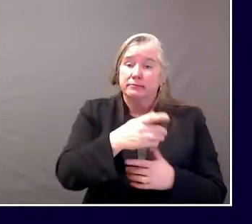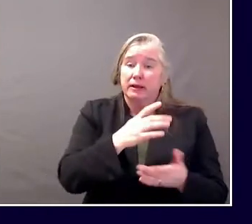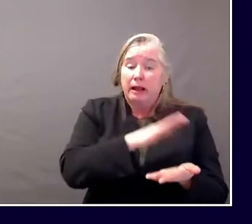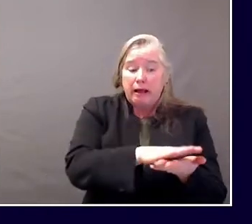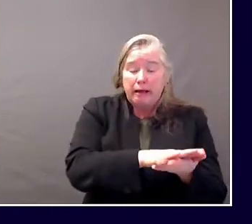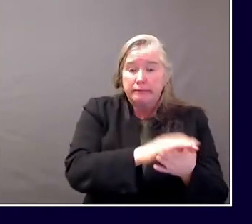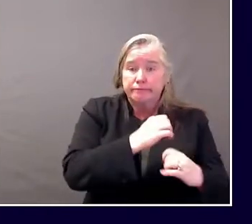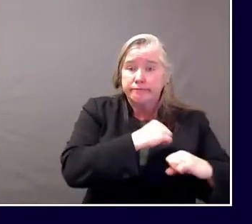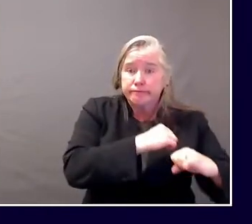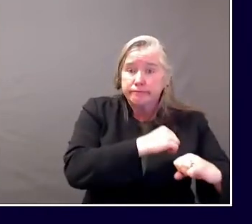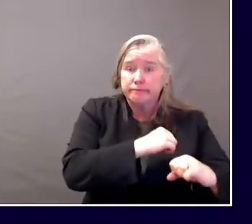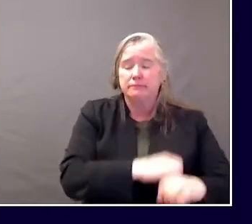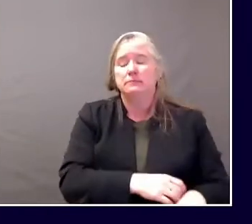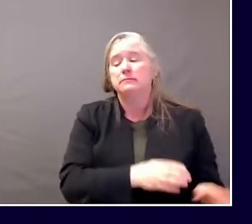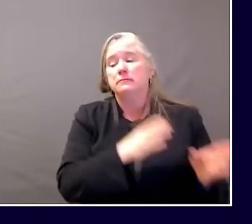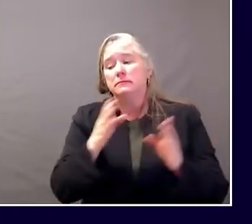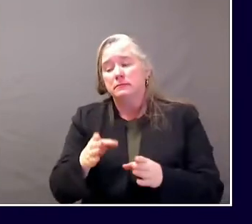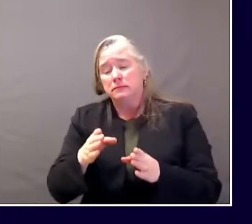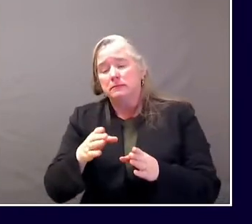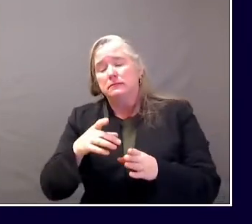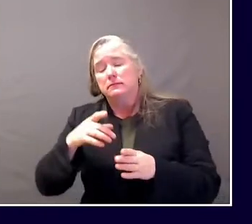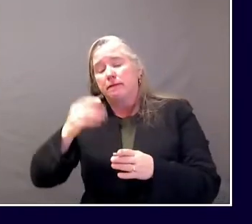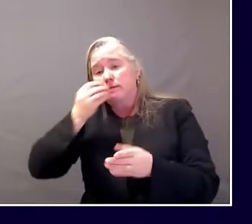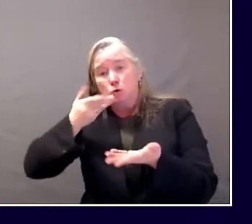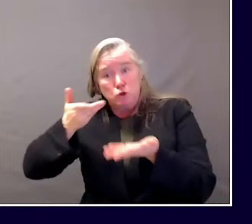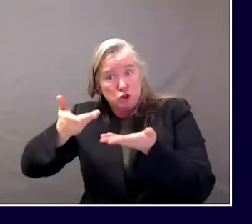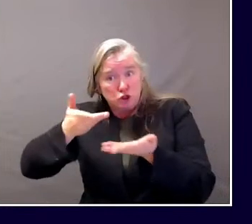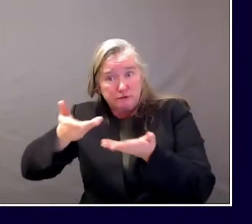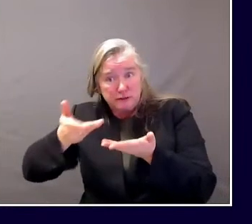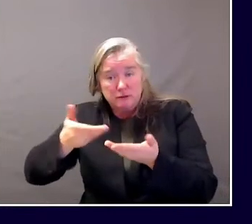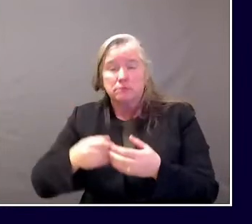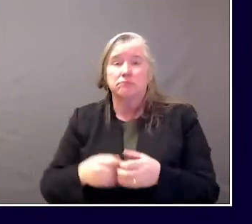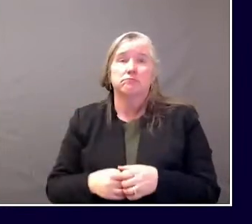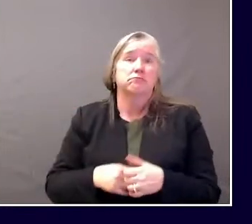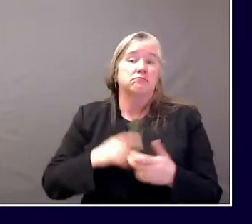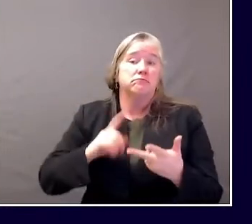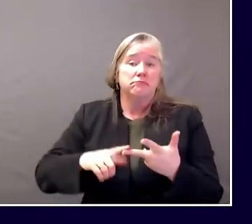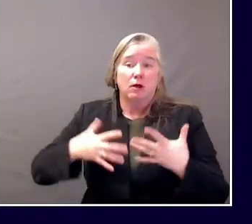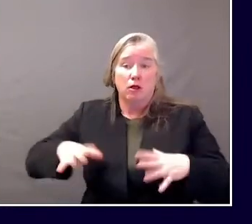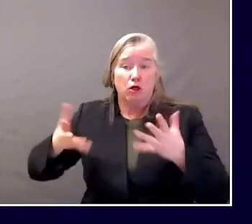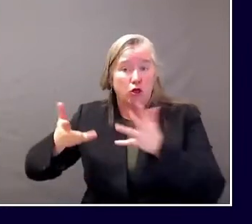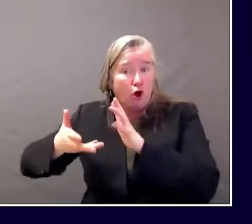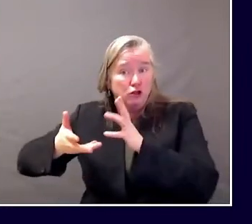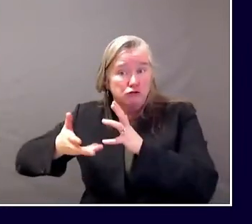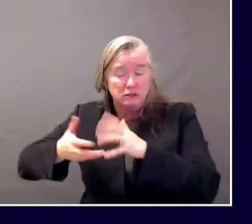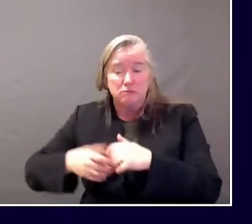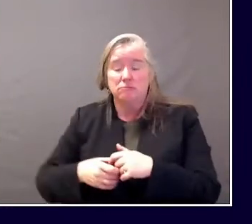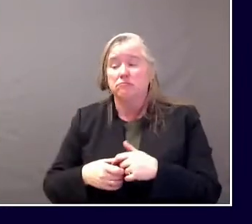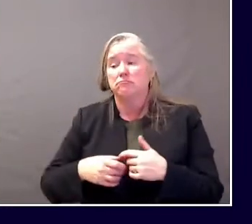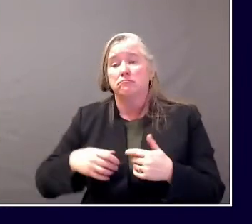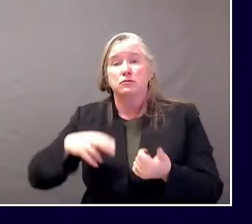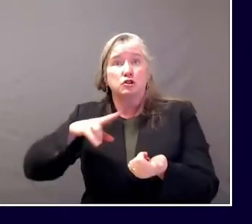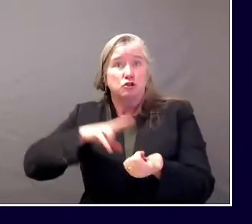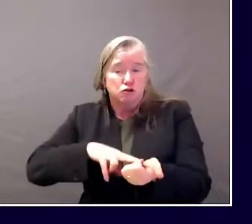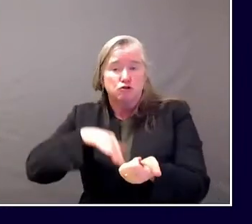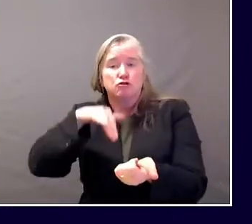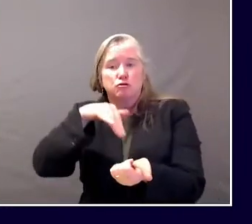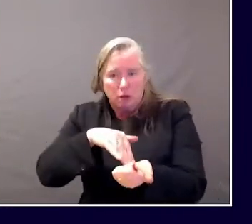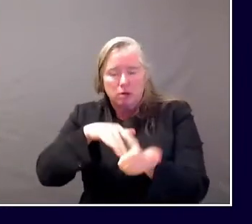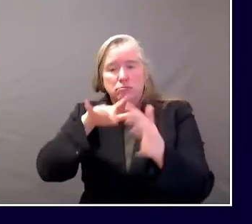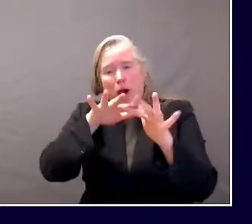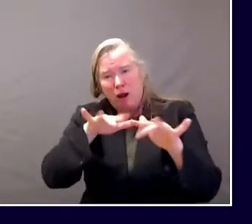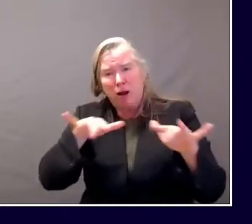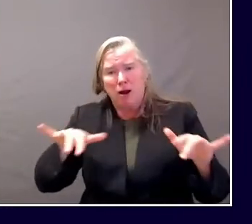services. They are part of the healthcare system and are potentially exposed, even though they may not be direct care